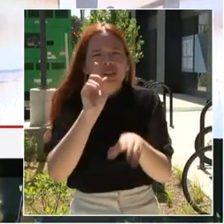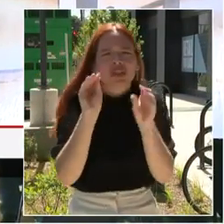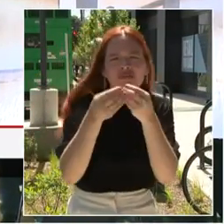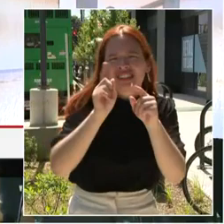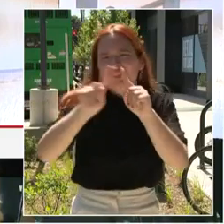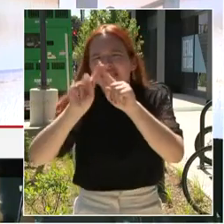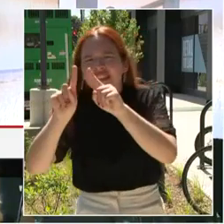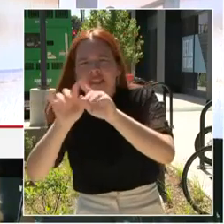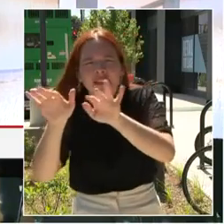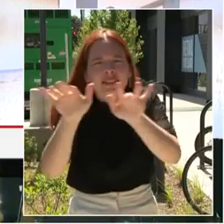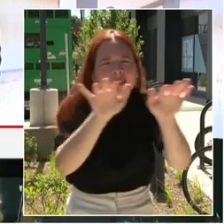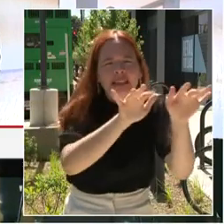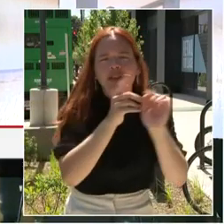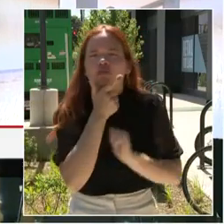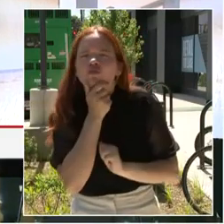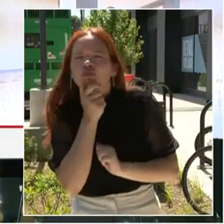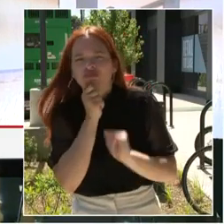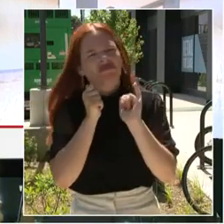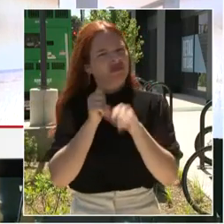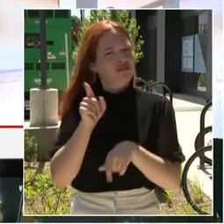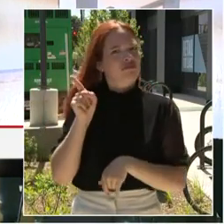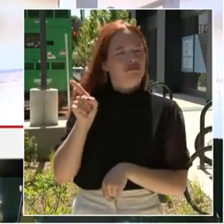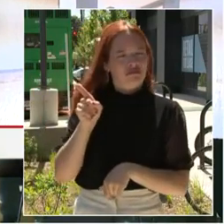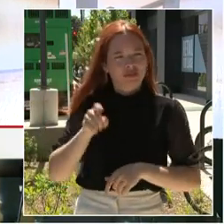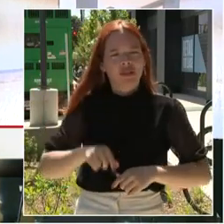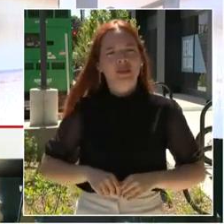for available district agencies.